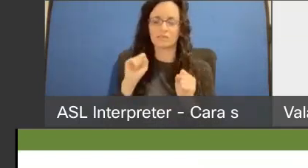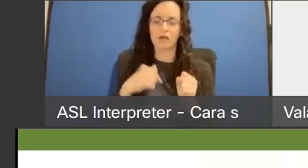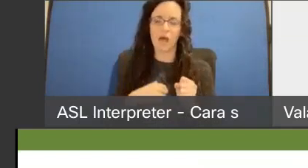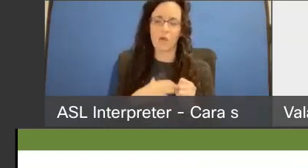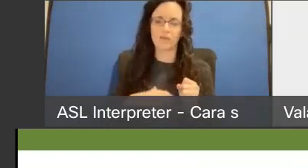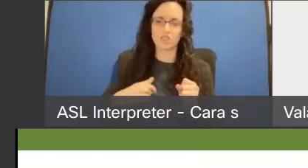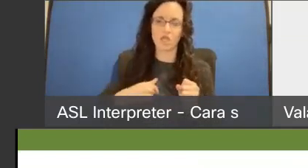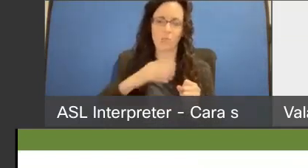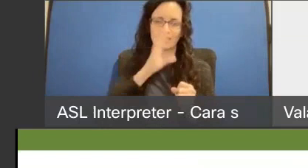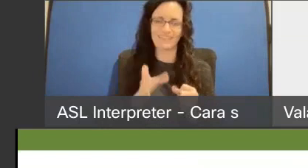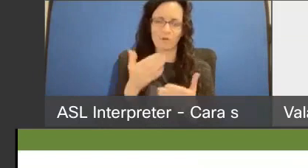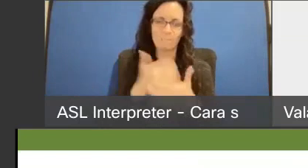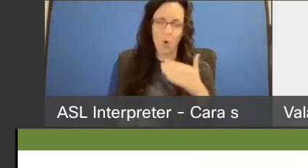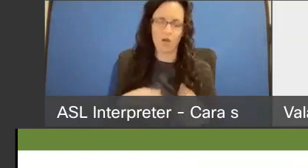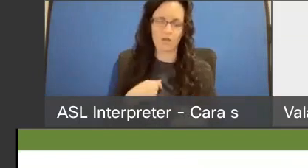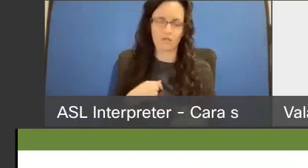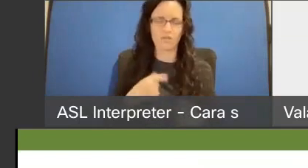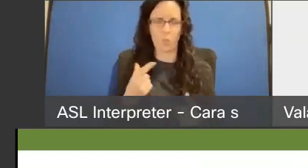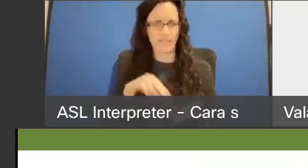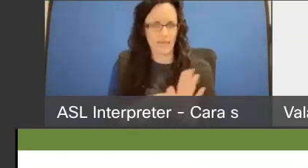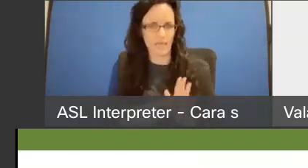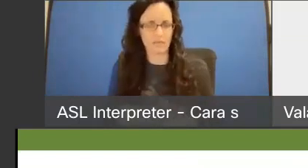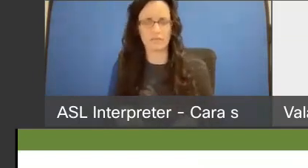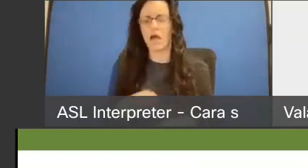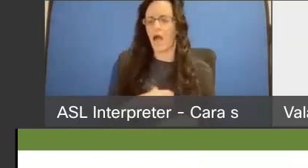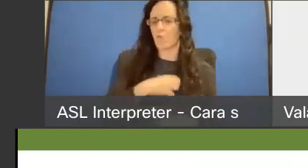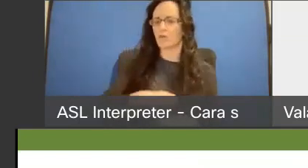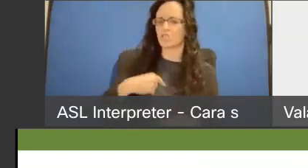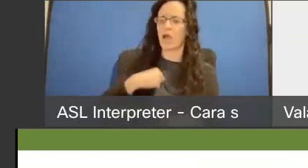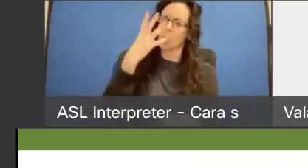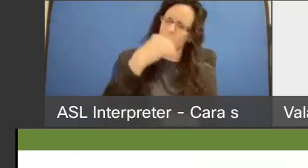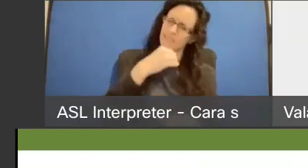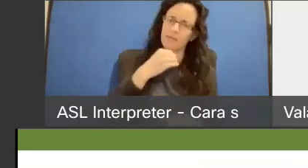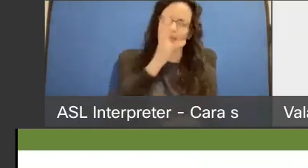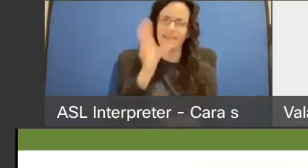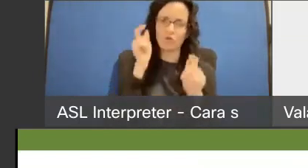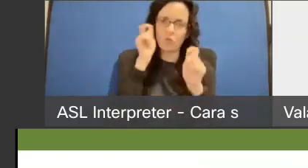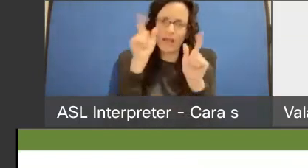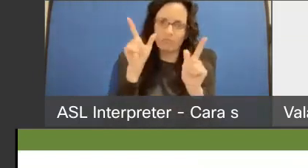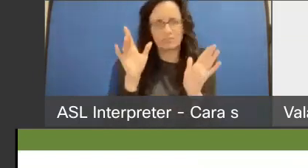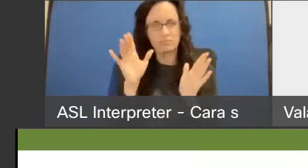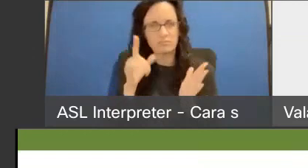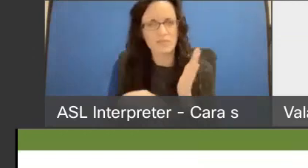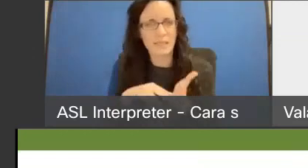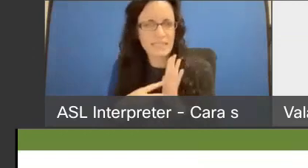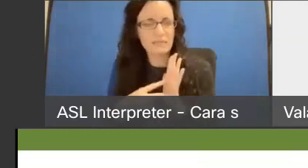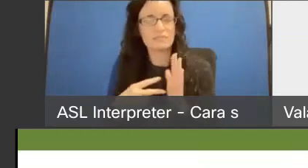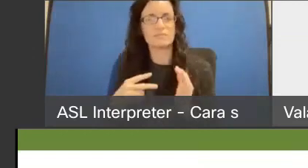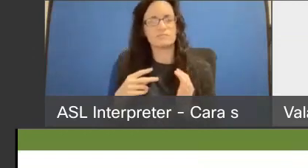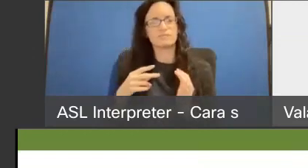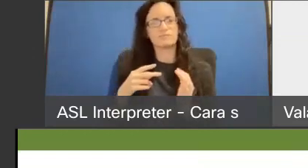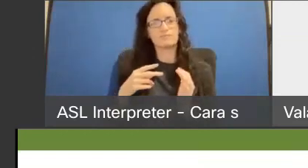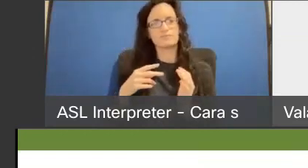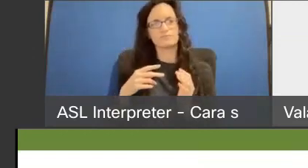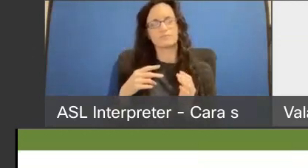that mean, right? Wish I could go to sleep and not wake up. Tell me more. What's that mean? Just some of these other kinds of things.